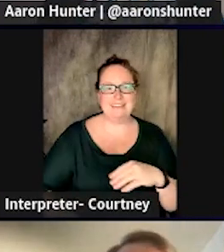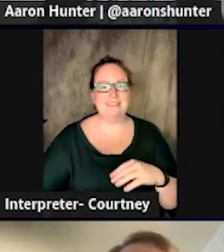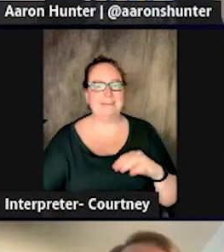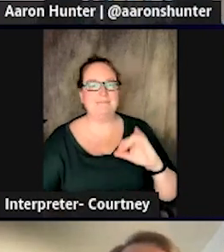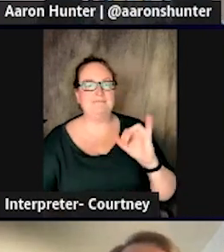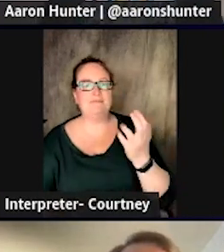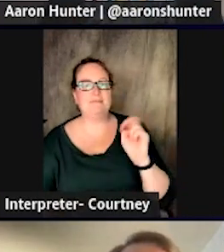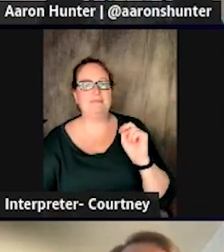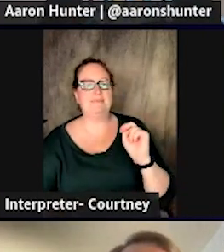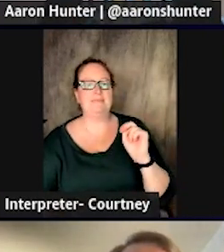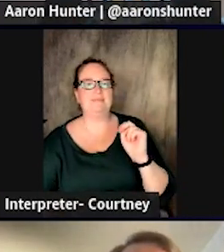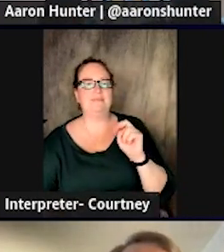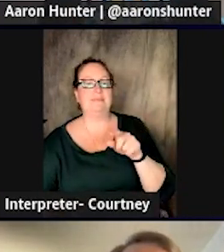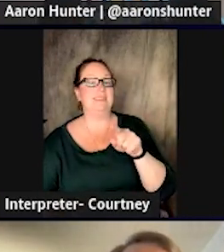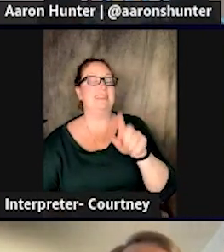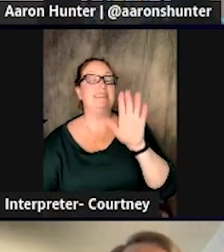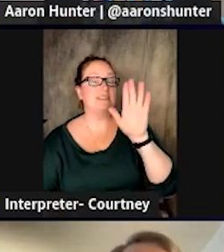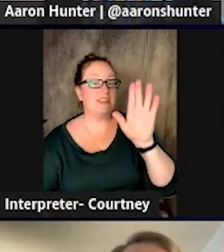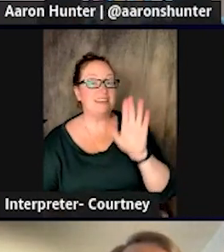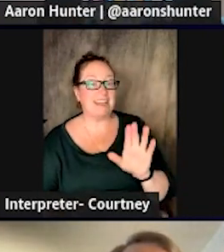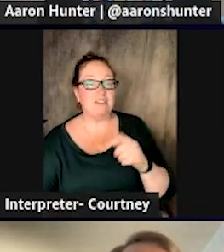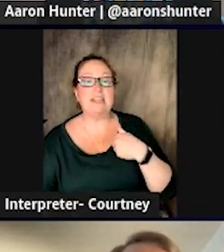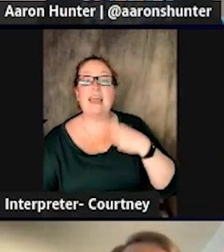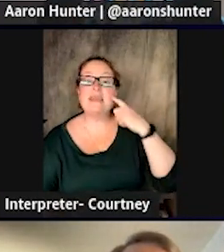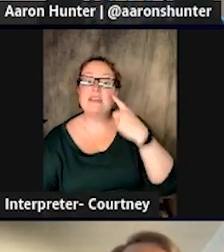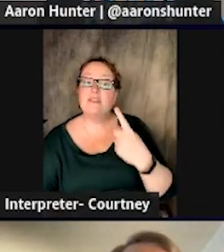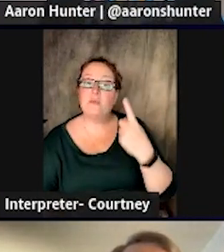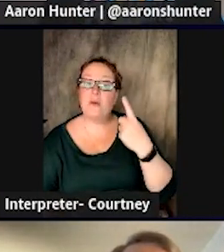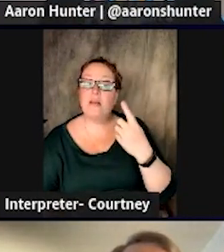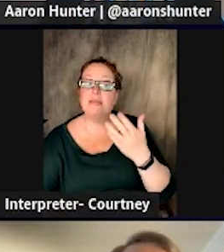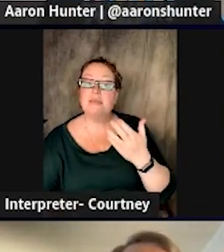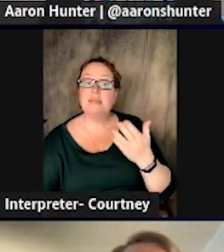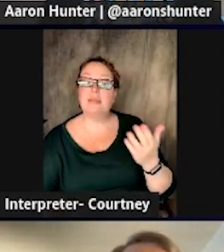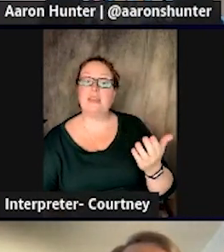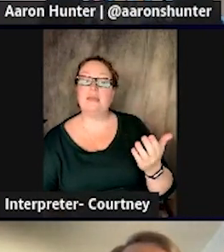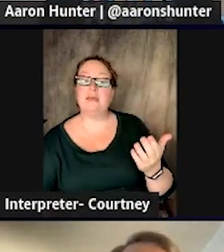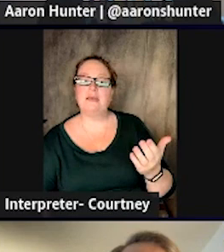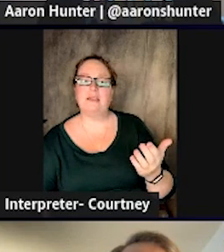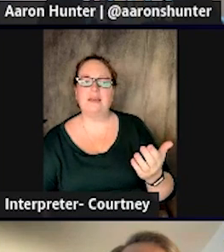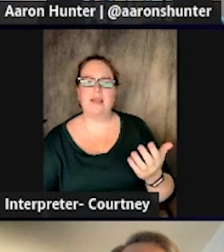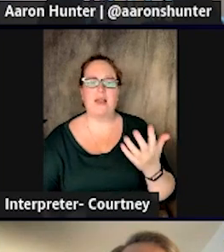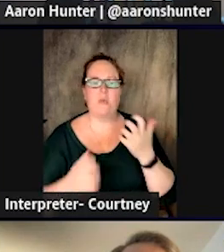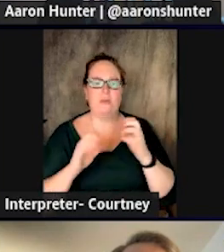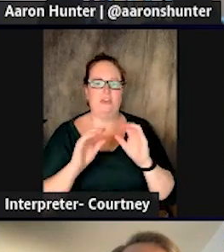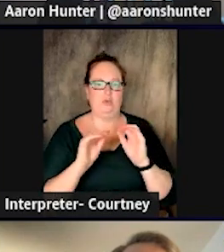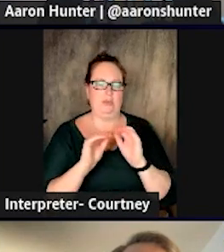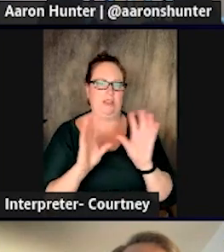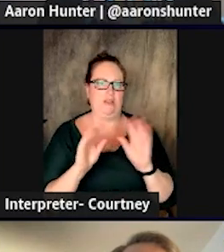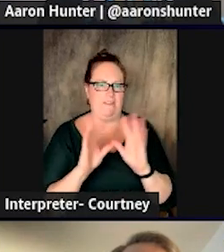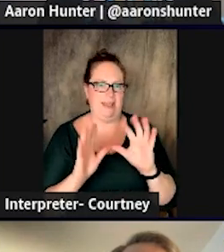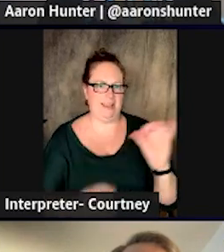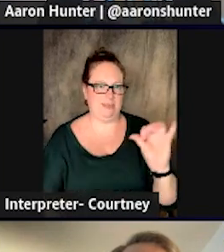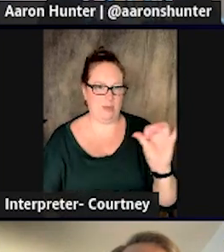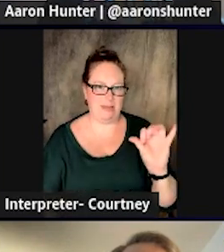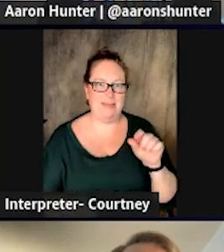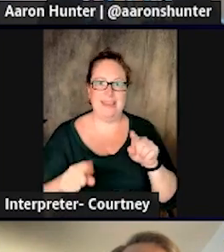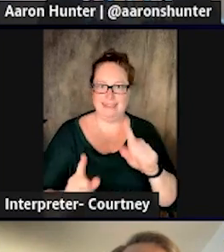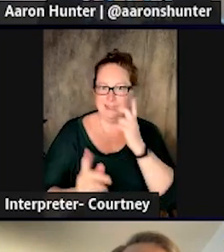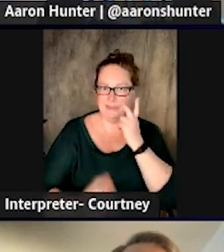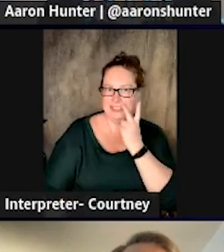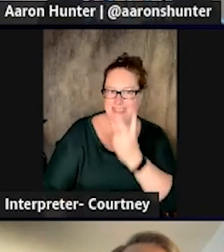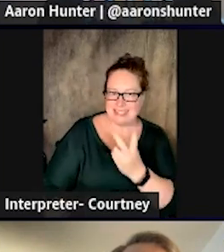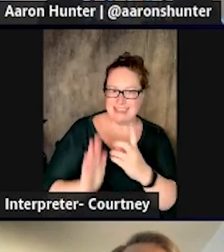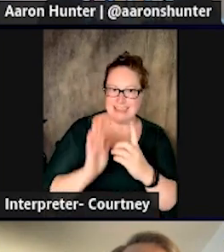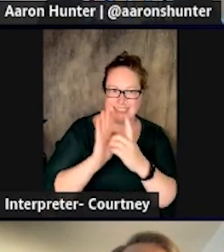I mean, this is fantastic. And I think one thing I definitely want to, I guess, like clarify it too, as I'm seeing this demo and